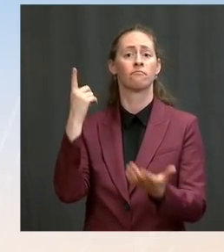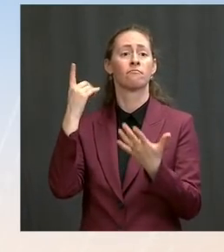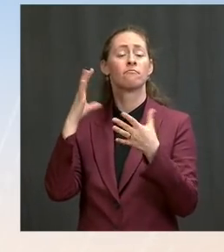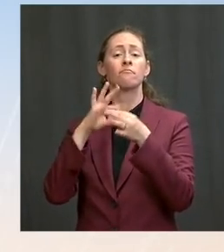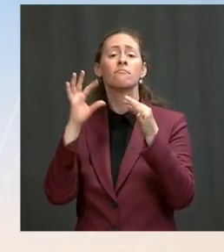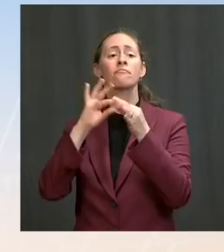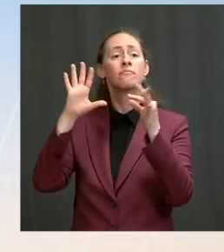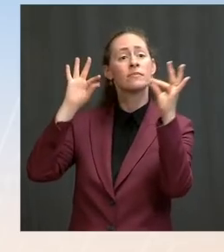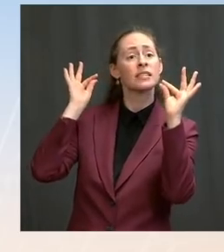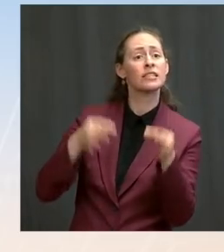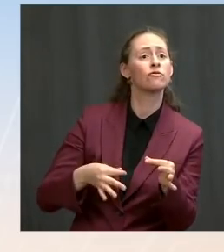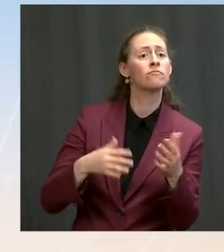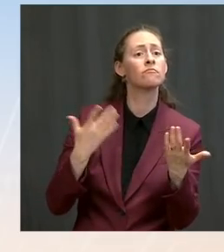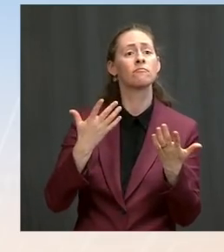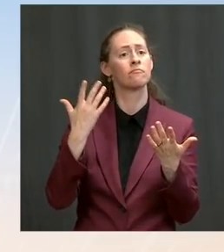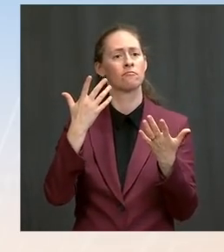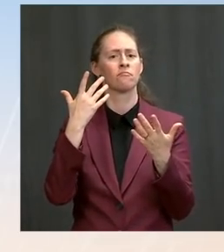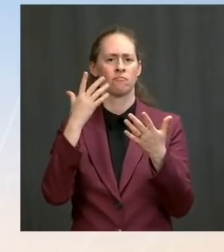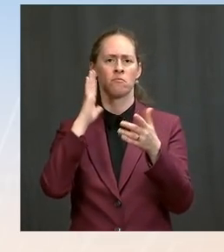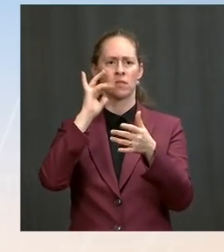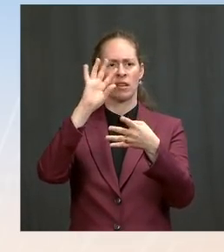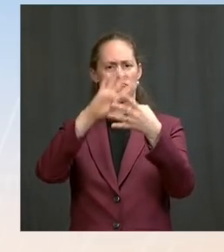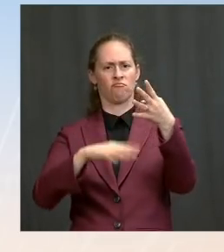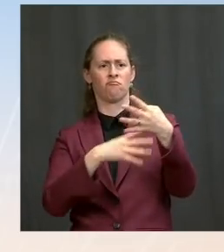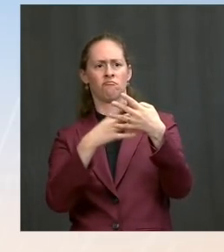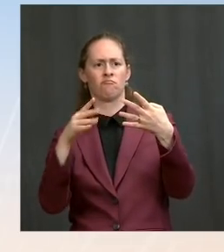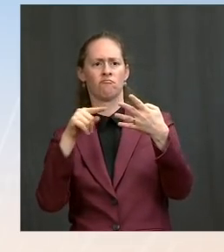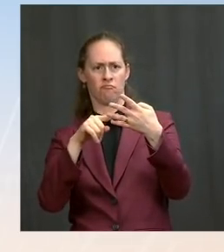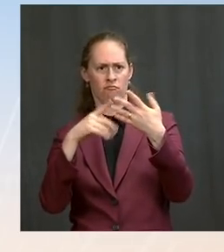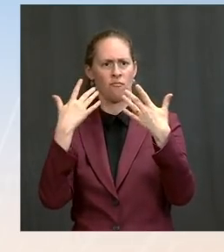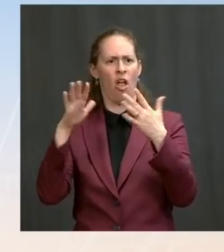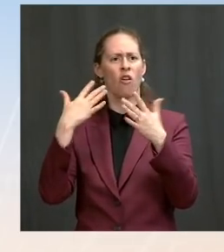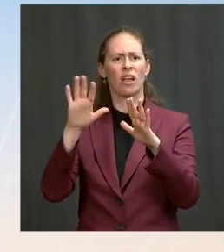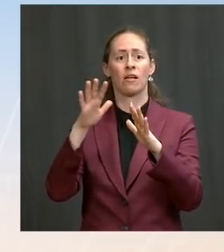on a timeline that was committed to by the prior administration